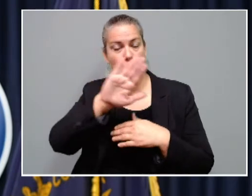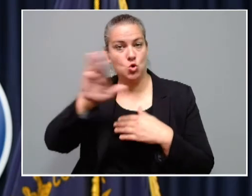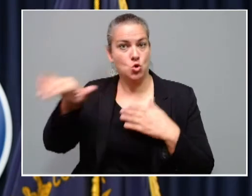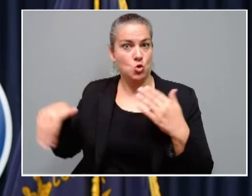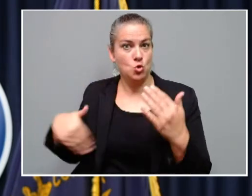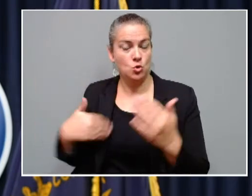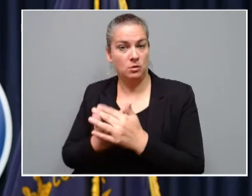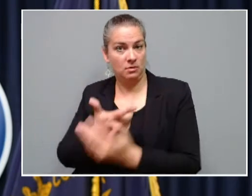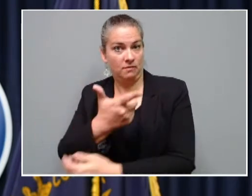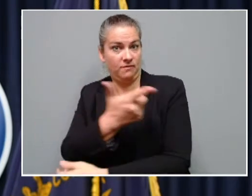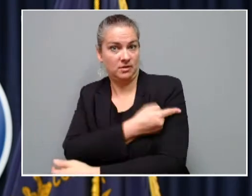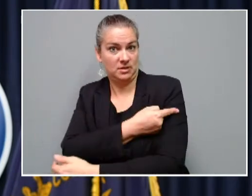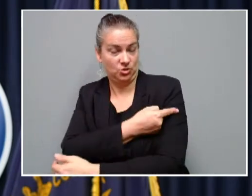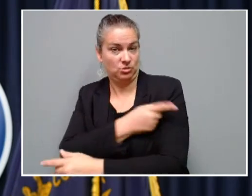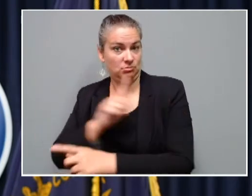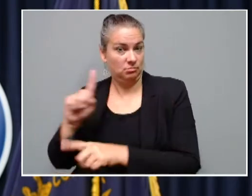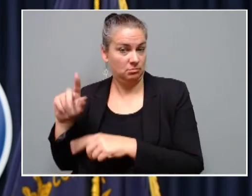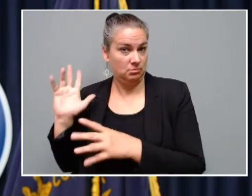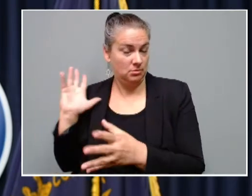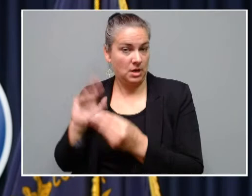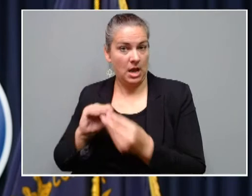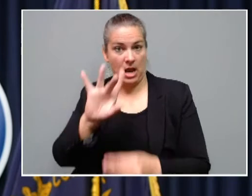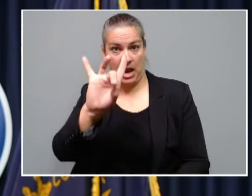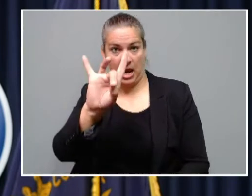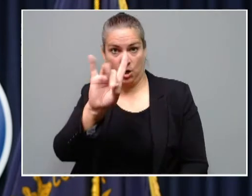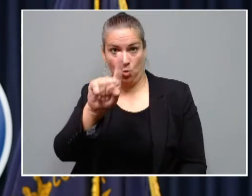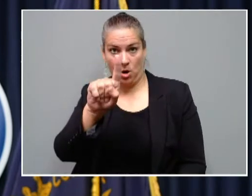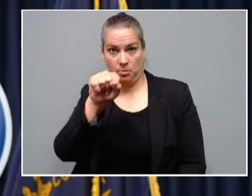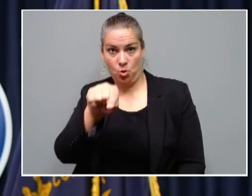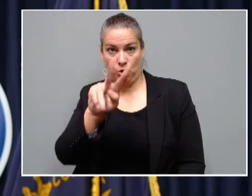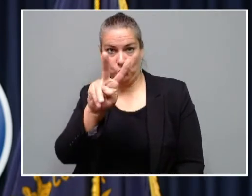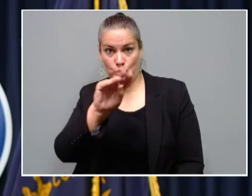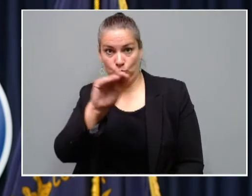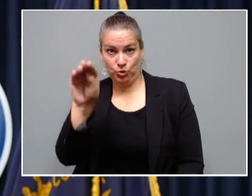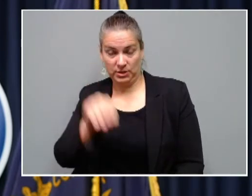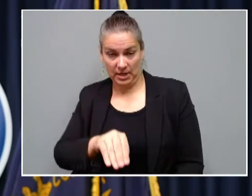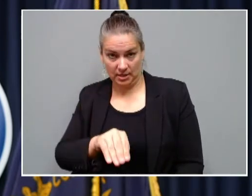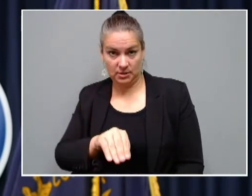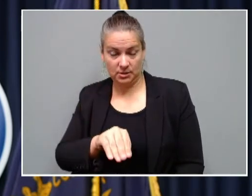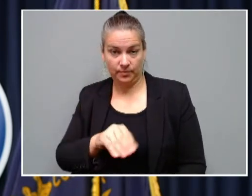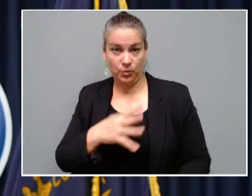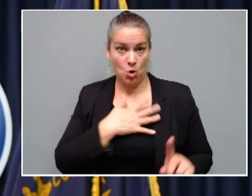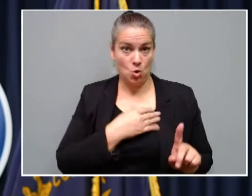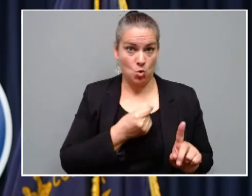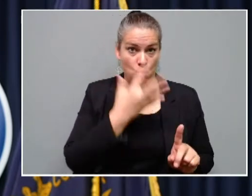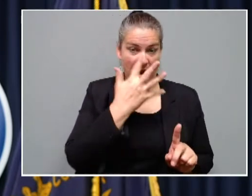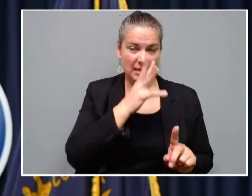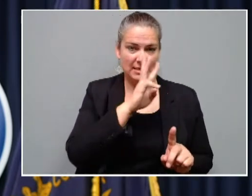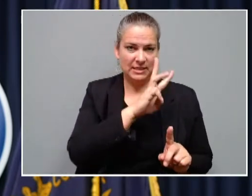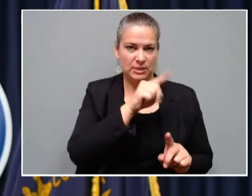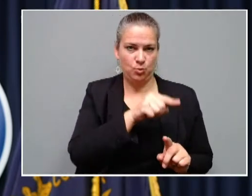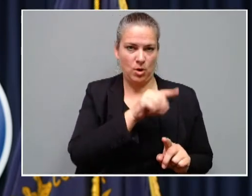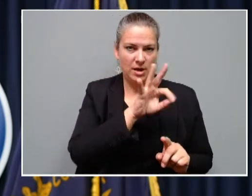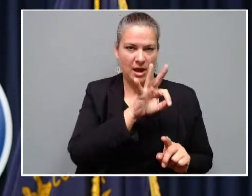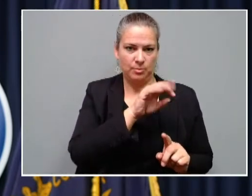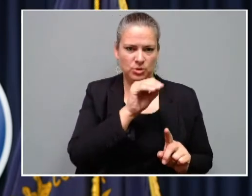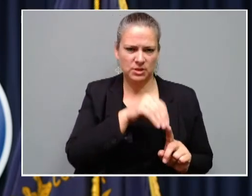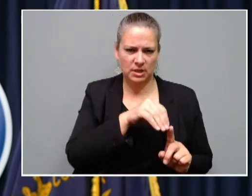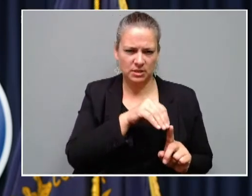been given, 81.2%, white, 6.9%, Black or African